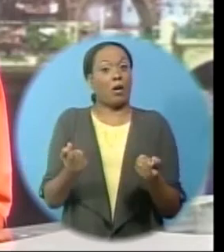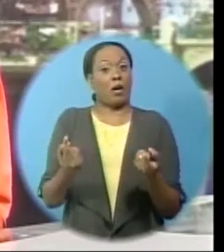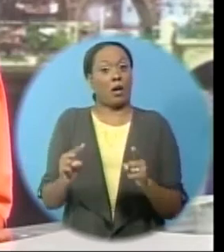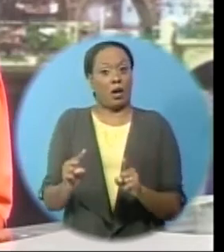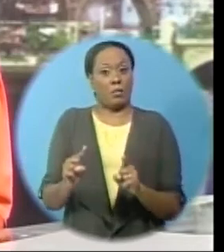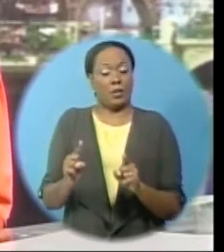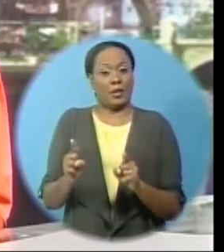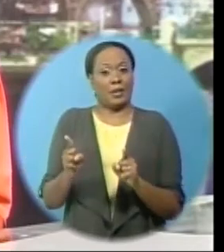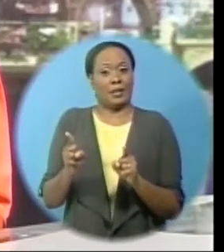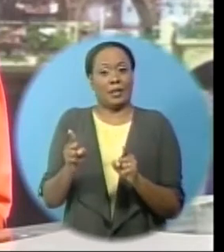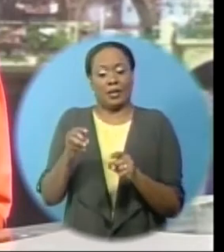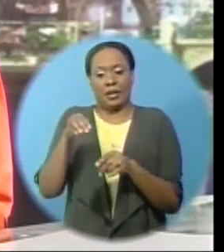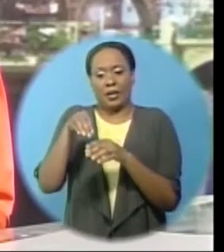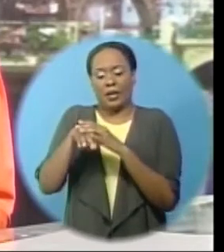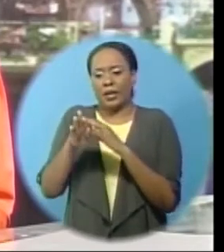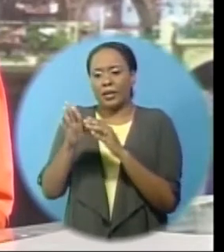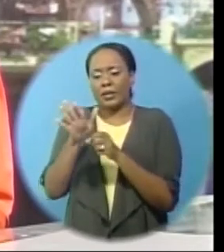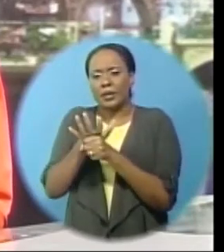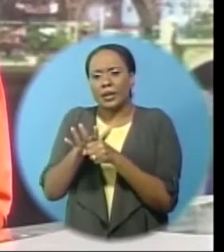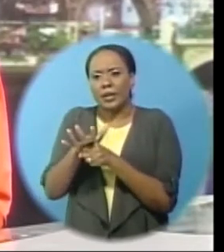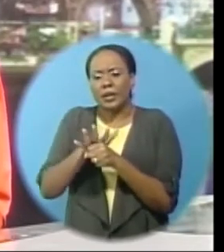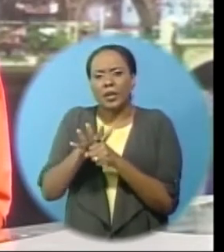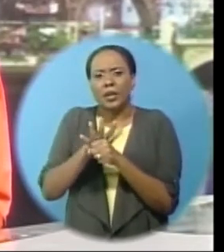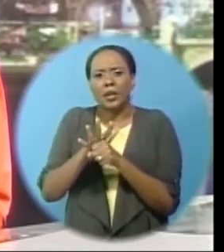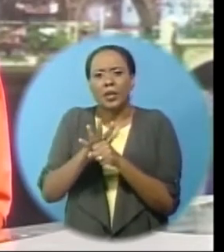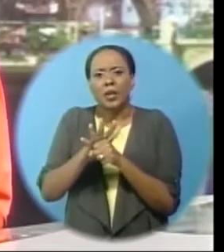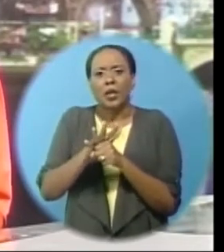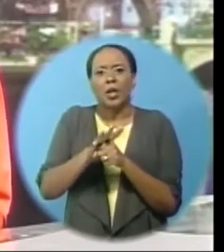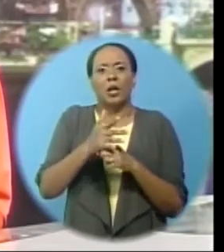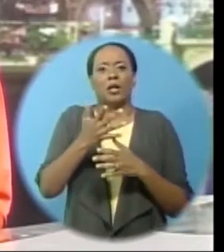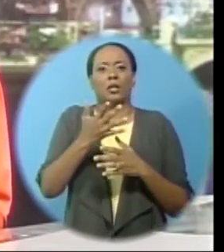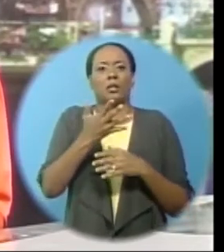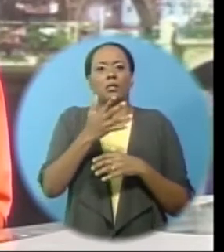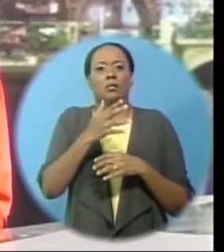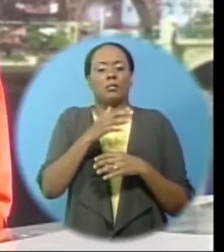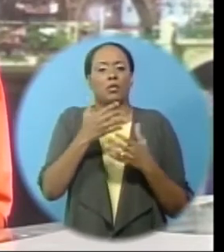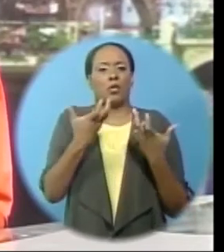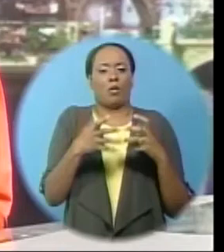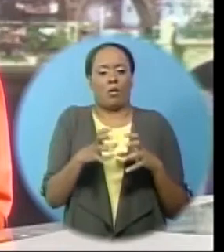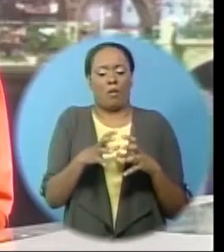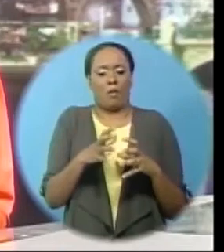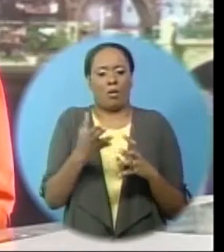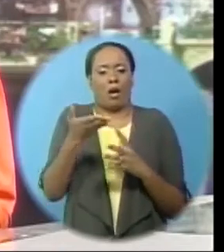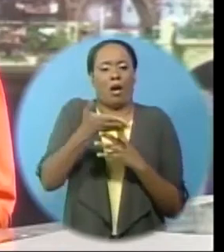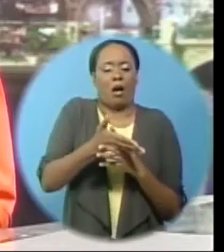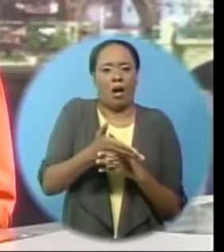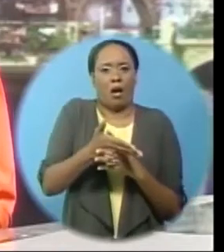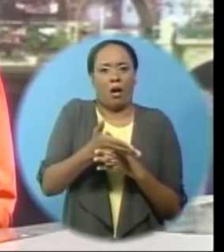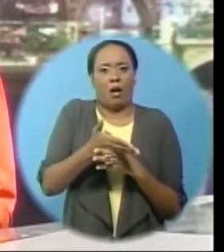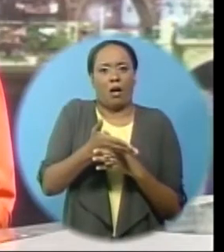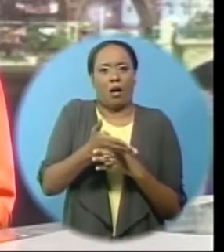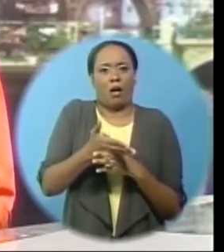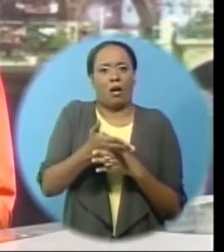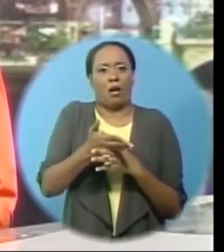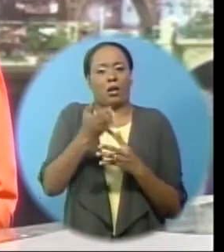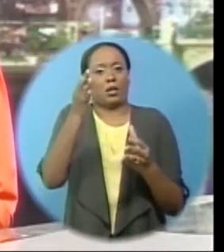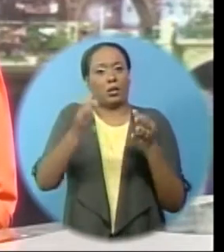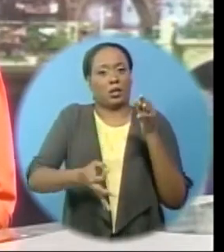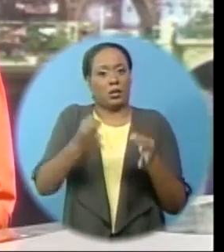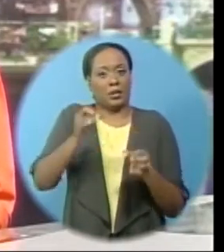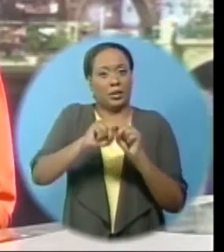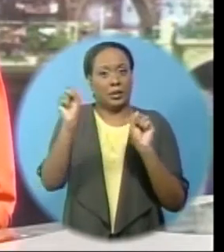the interior locations. The aim is to reduce delays in the justice system there. Kristen McClingham